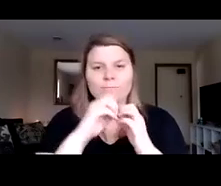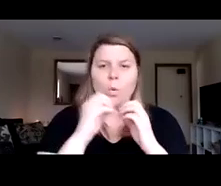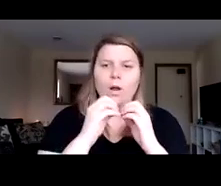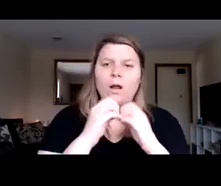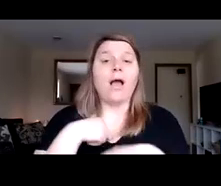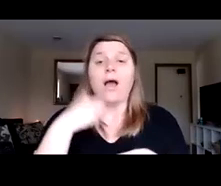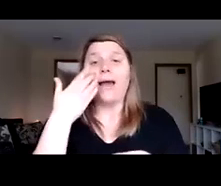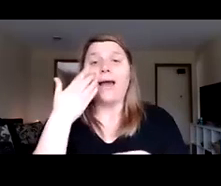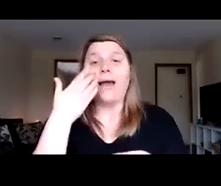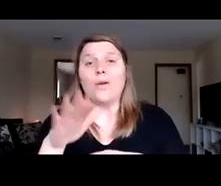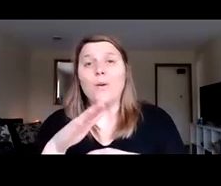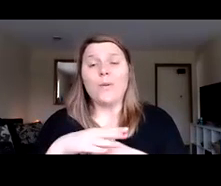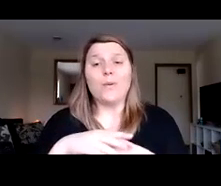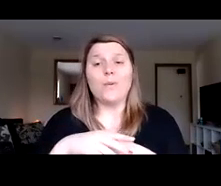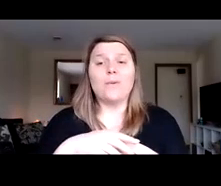don't necessarily know how